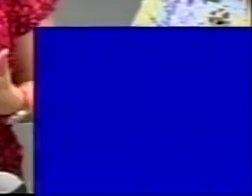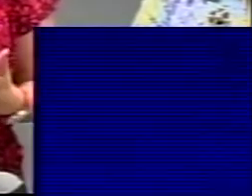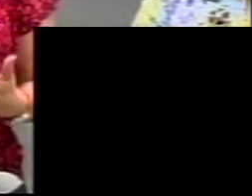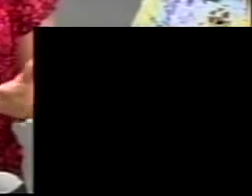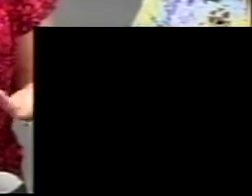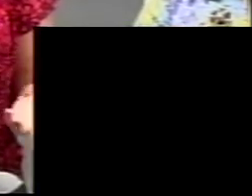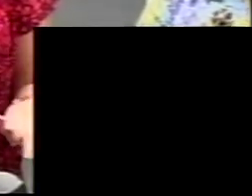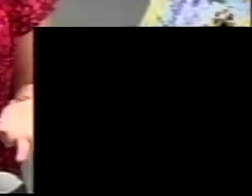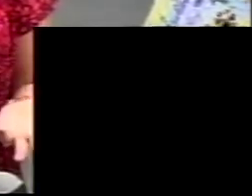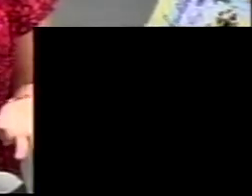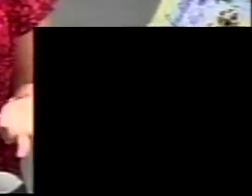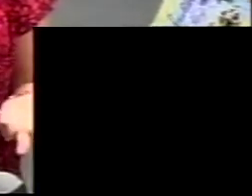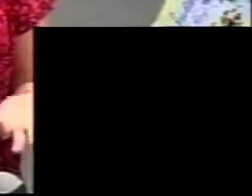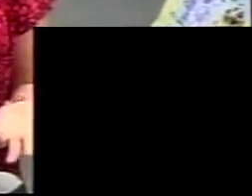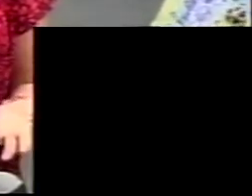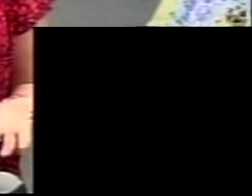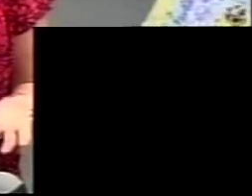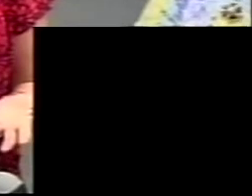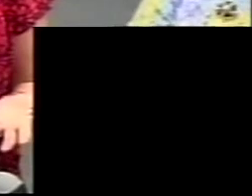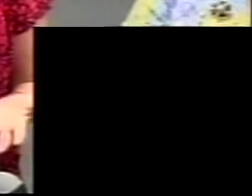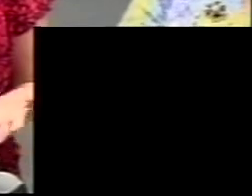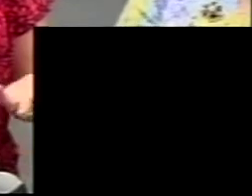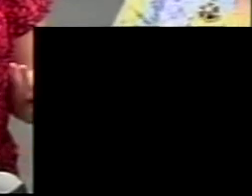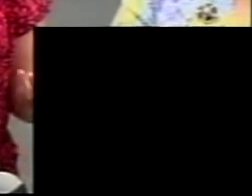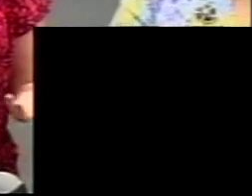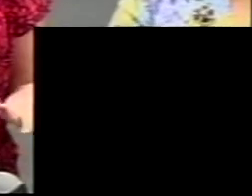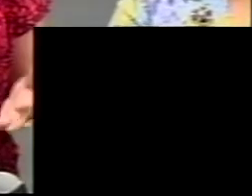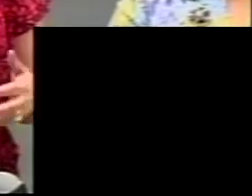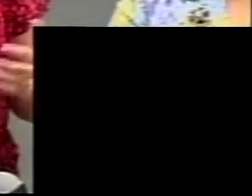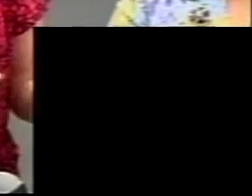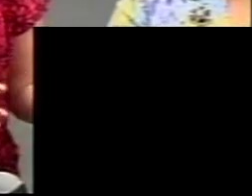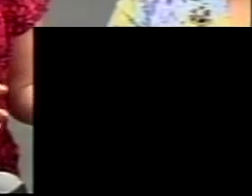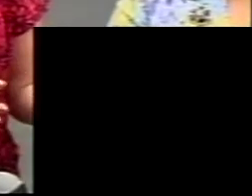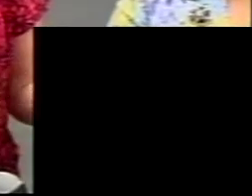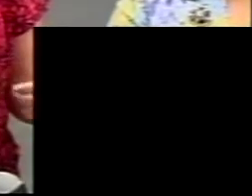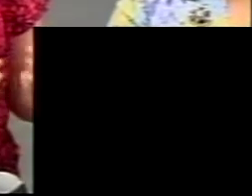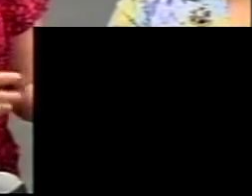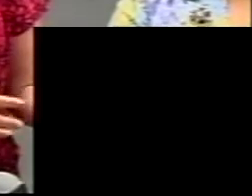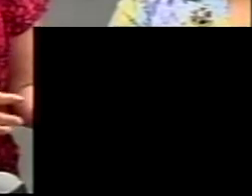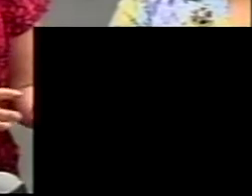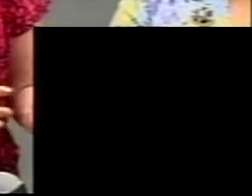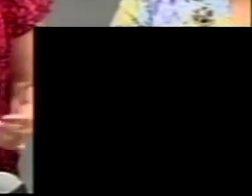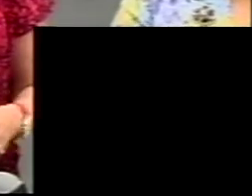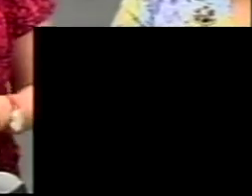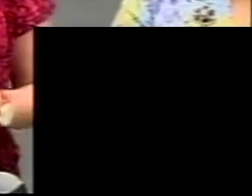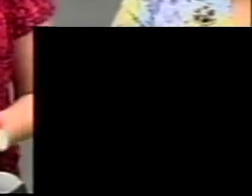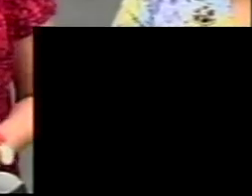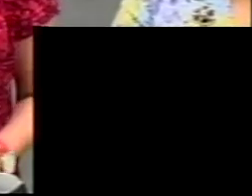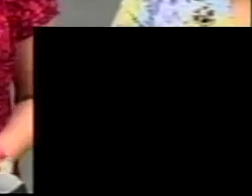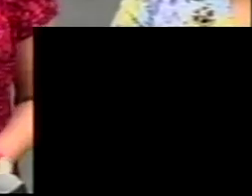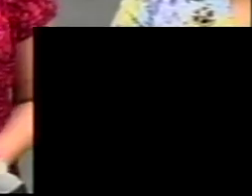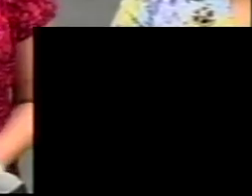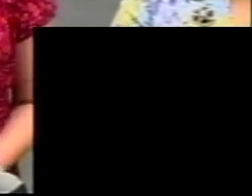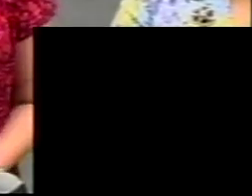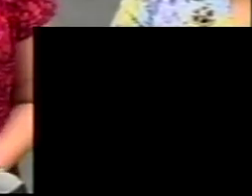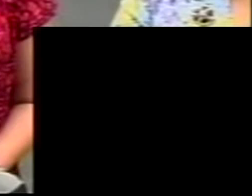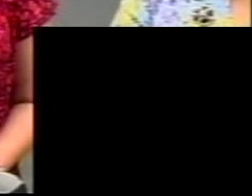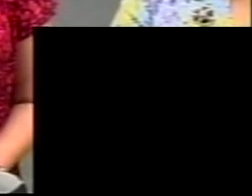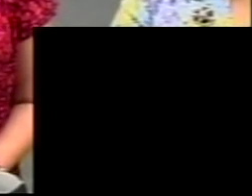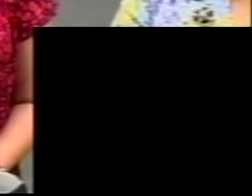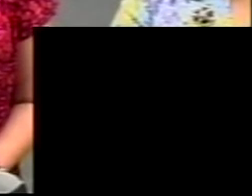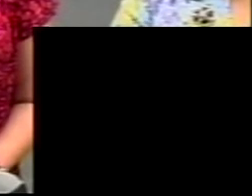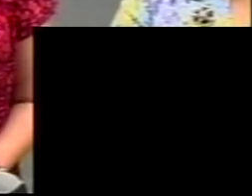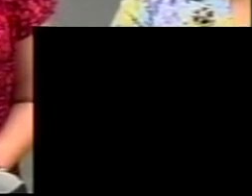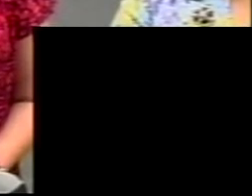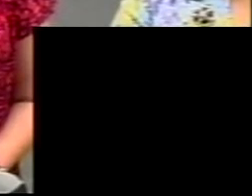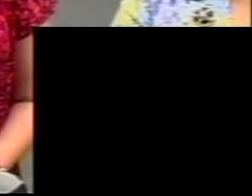the increase. And we're also looking at our 4-year-olds as they go from 4 to 5 and now in 1st grade. So that's currently being done